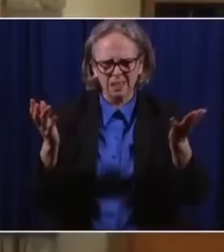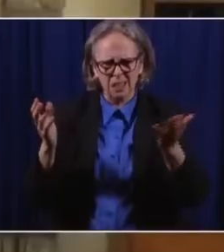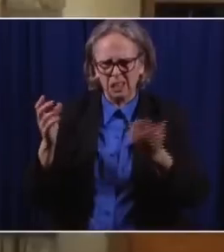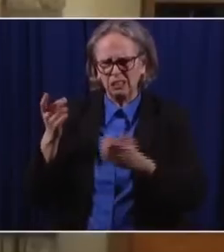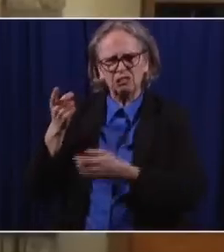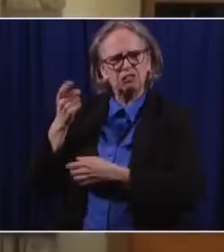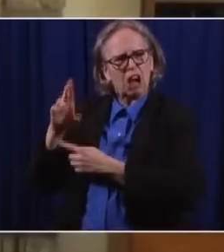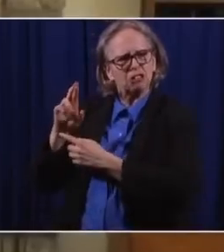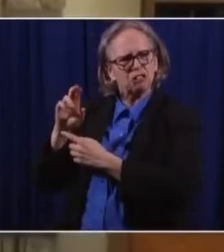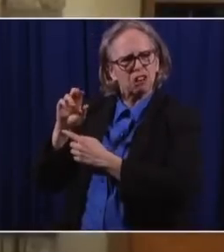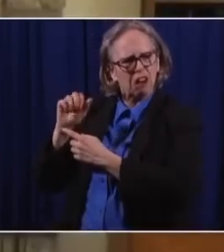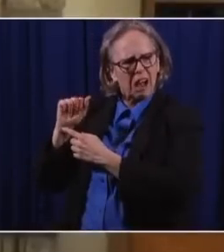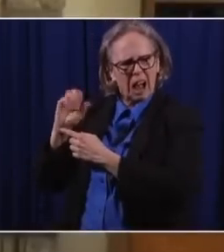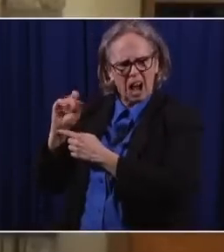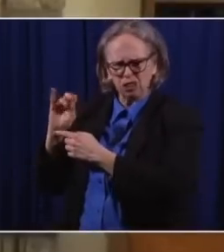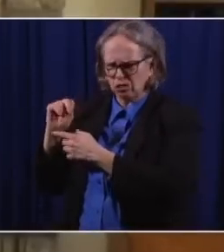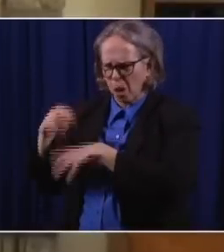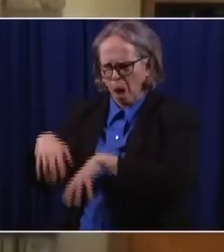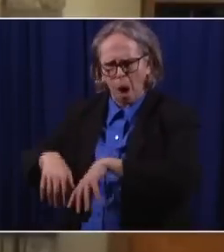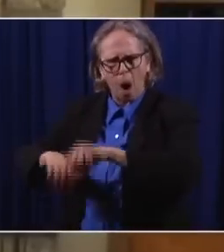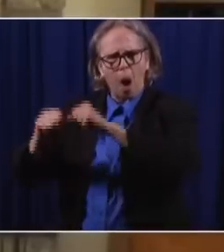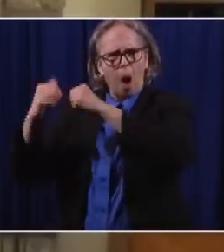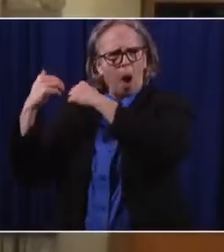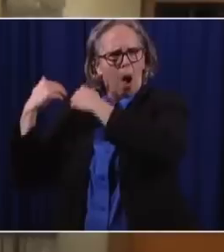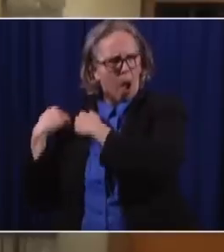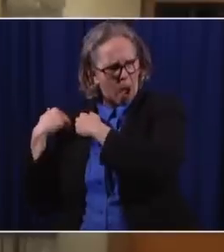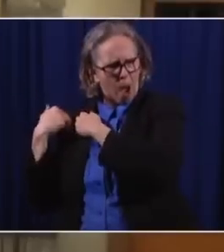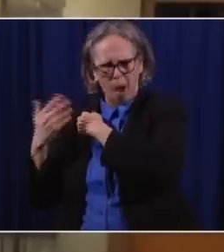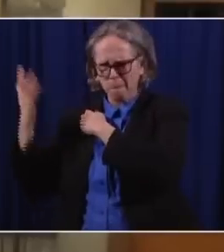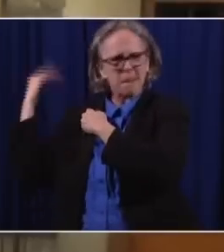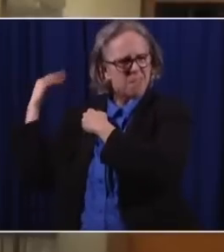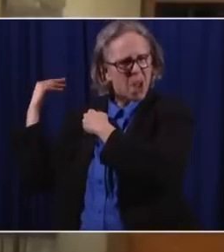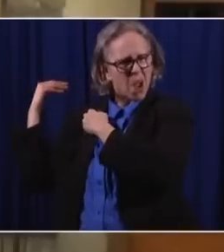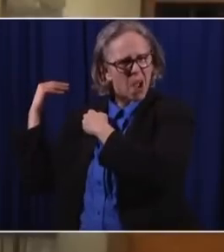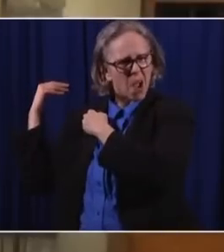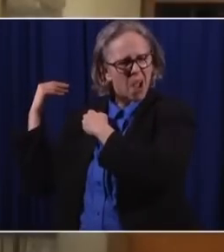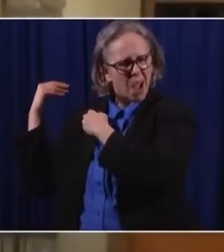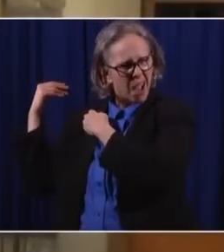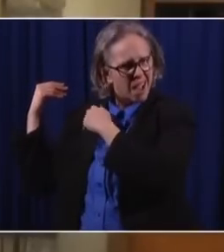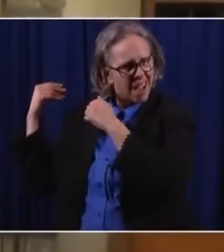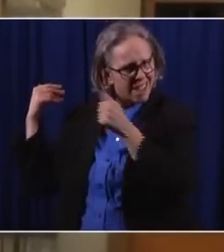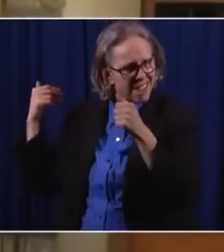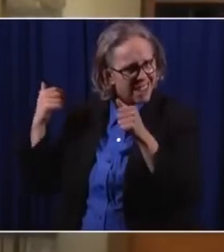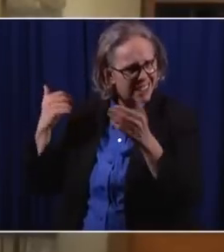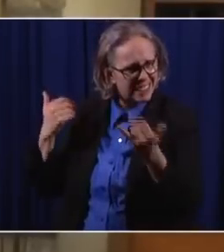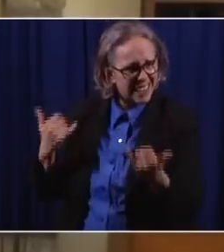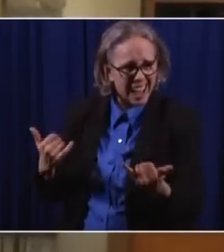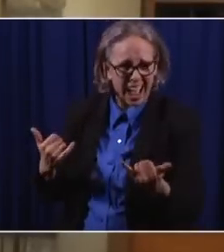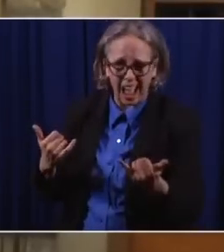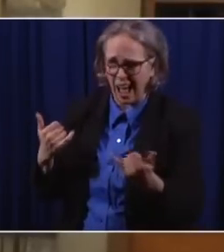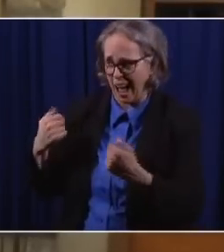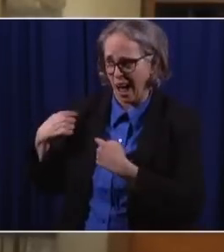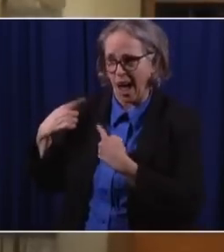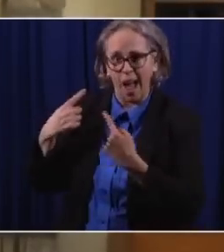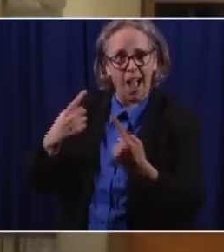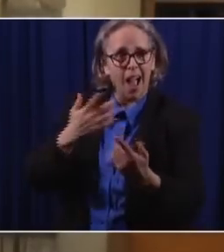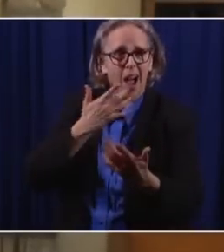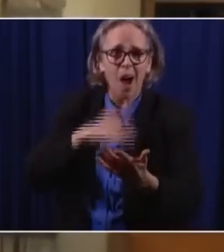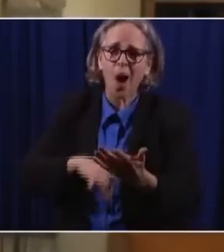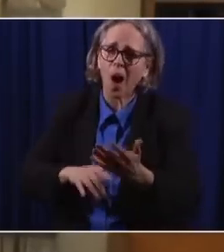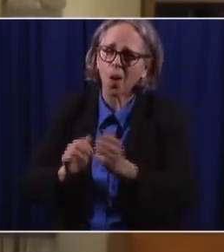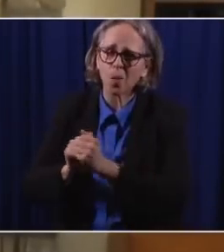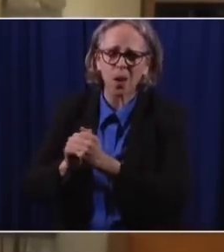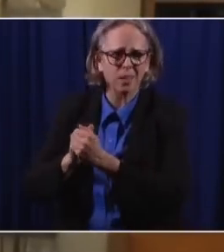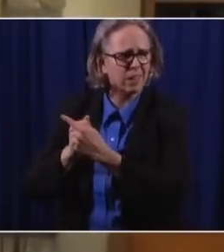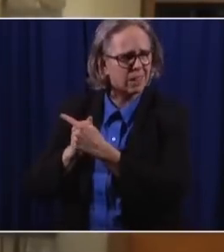So it's been something that we've been very lucky to get a lot of help from some of our great universities, some of our great